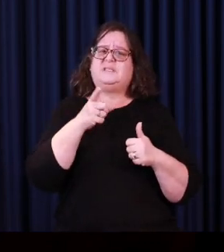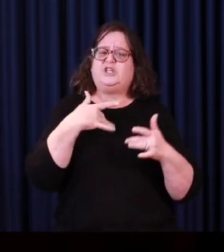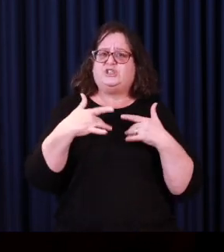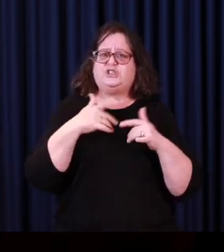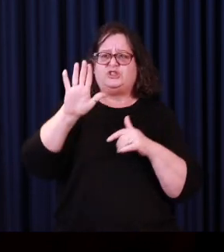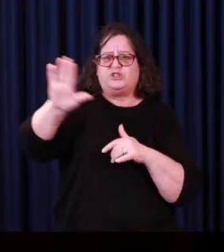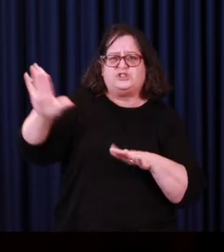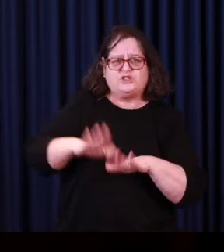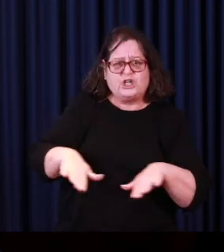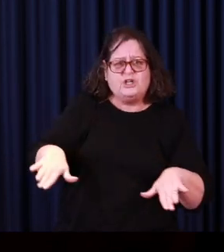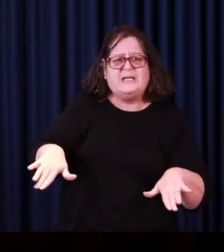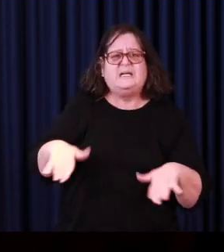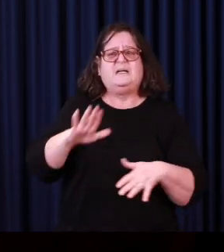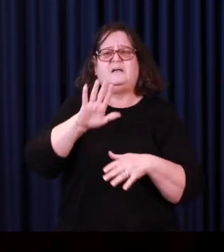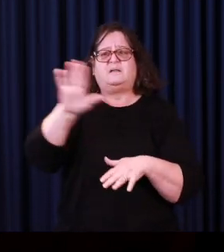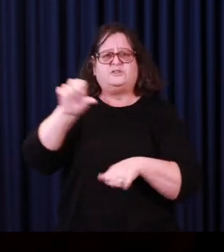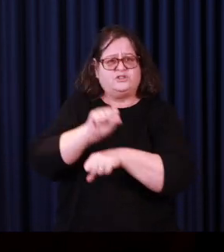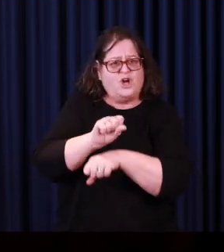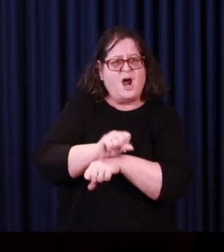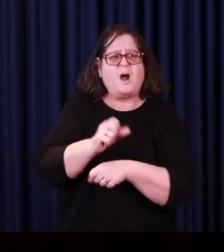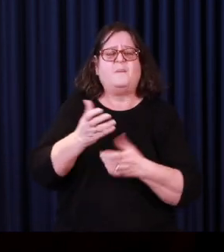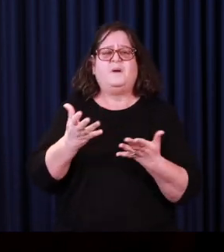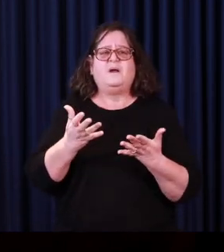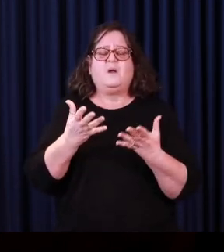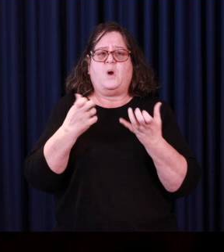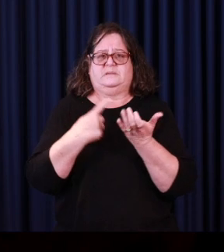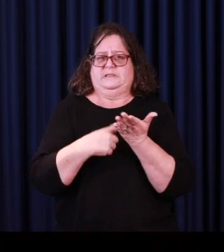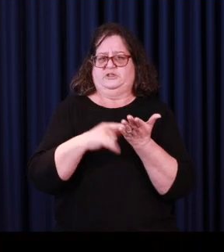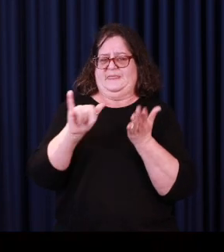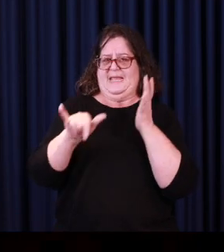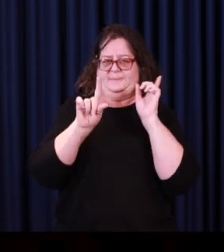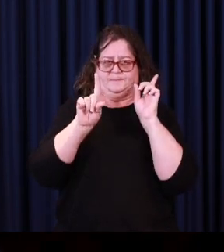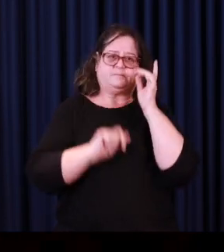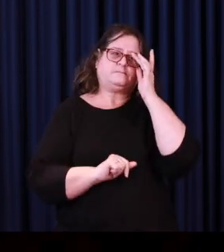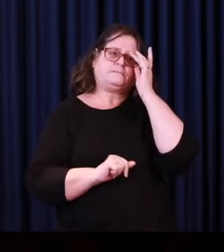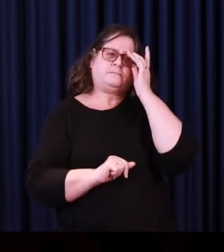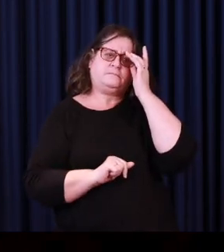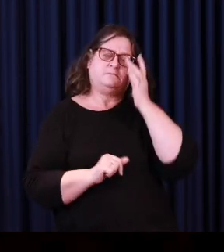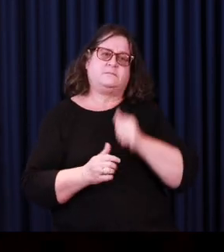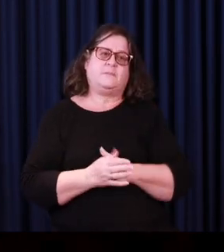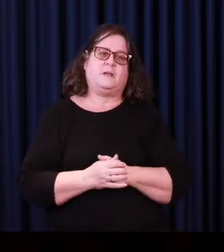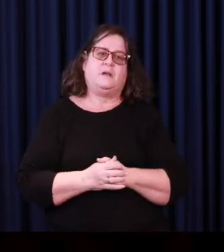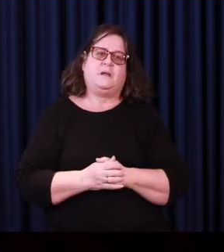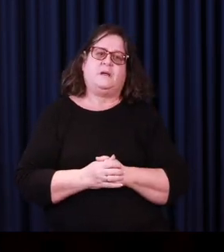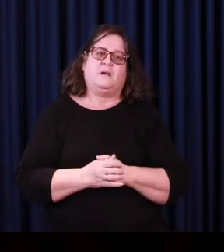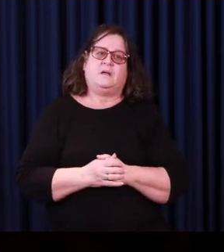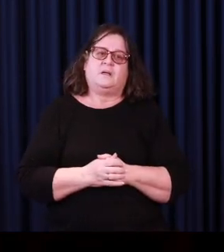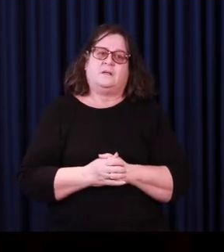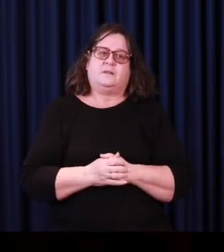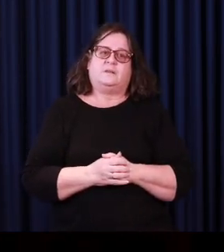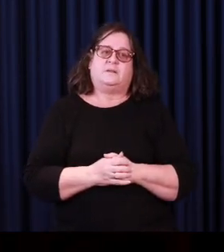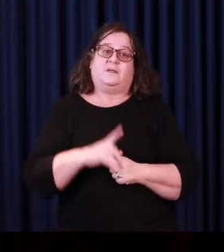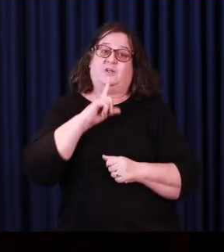jobs. So let me begin there. It's been a small mercy of this pandemic that the virus